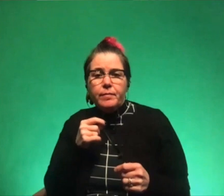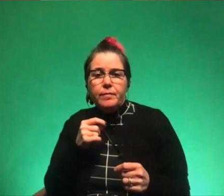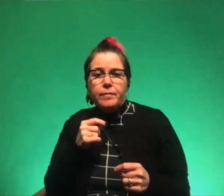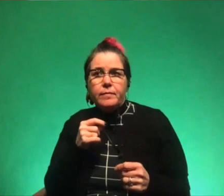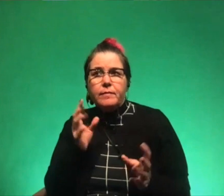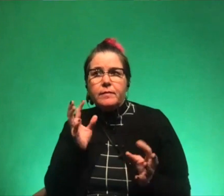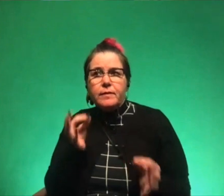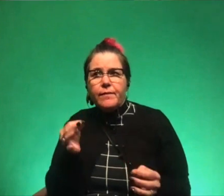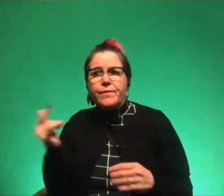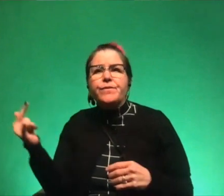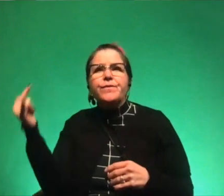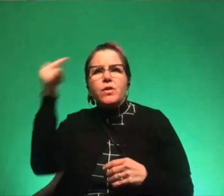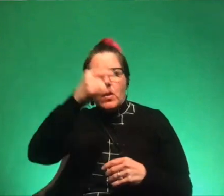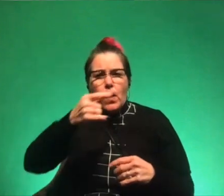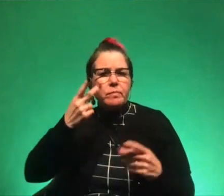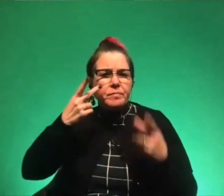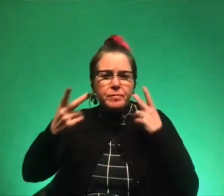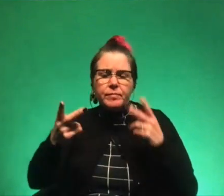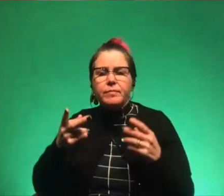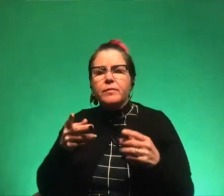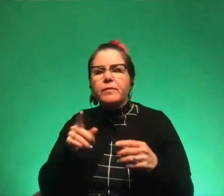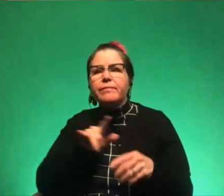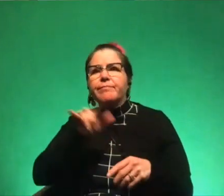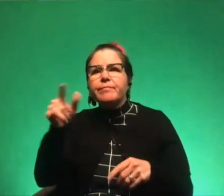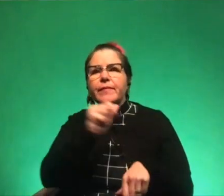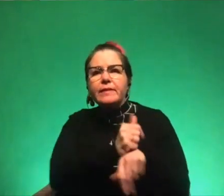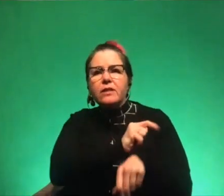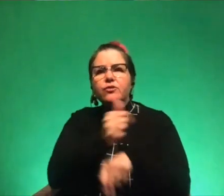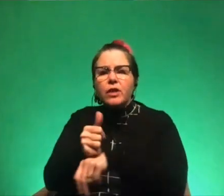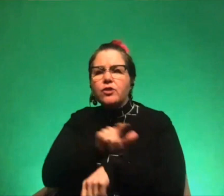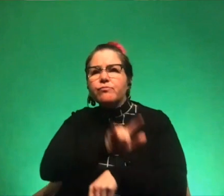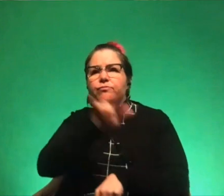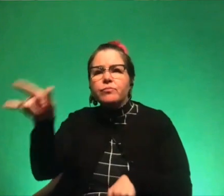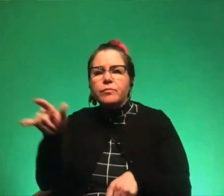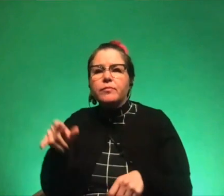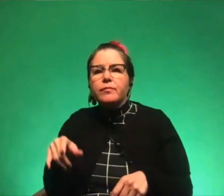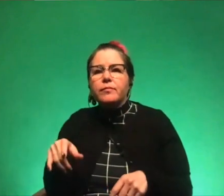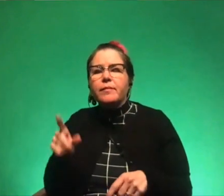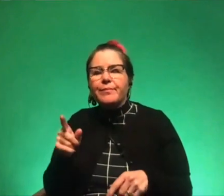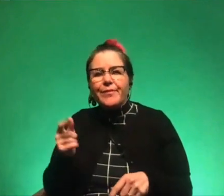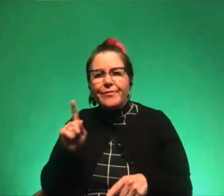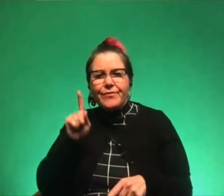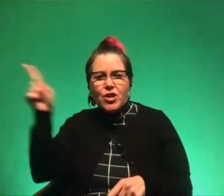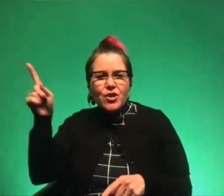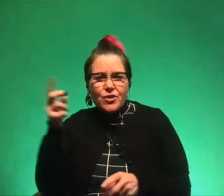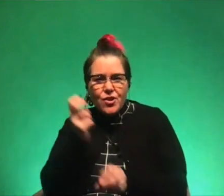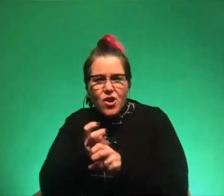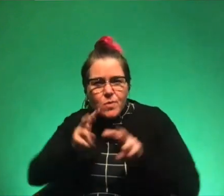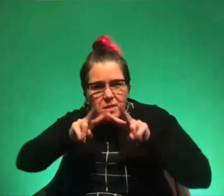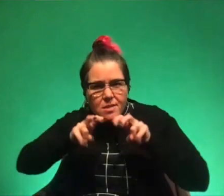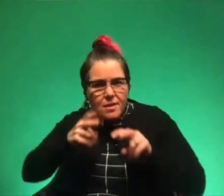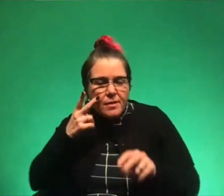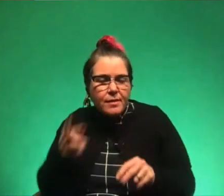Definitely flown over others, like getting between stations. But, you know, when you're way up in the sky, it's a little hard to see